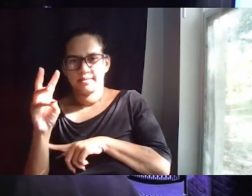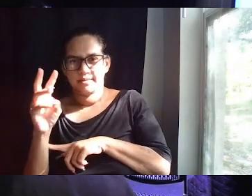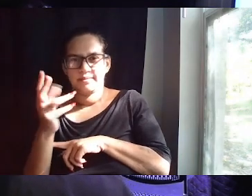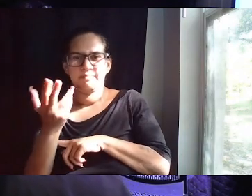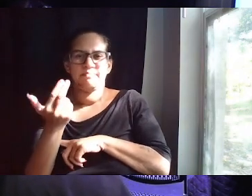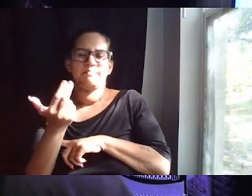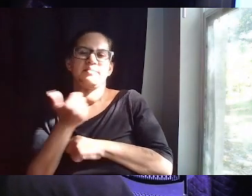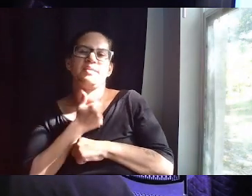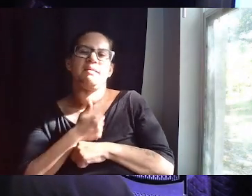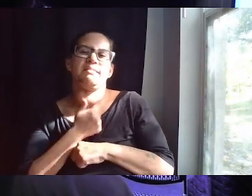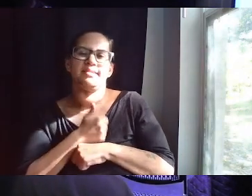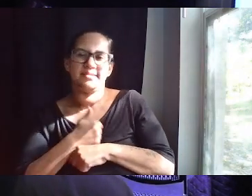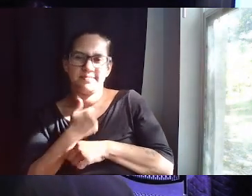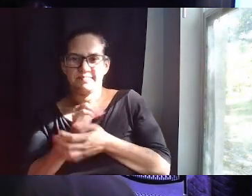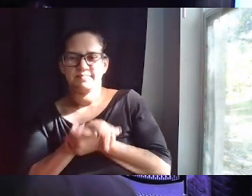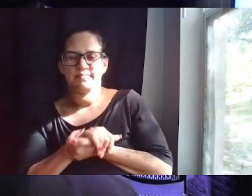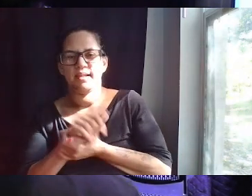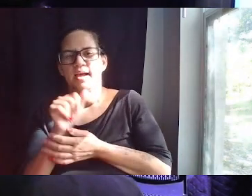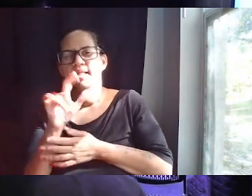2017.